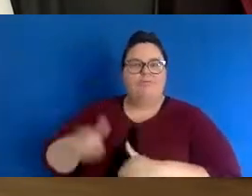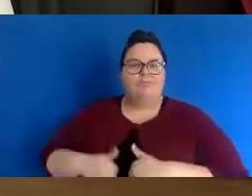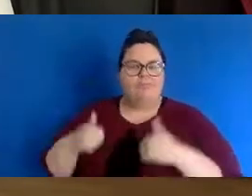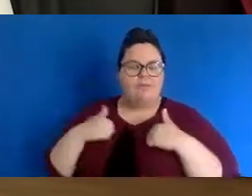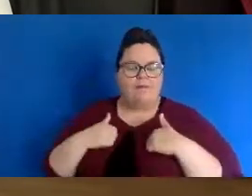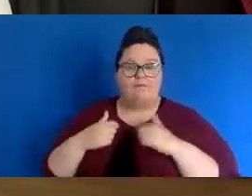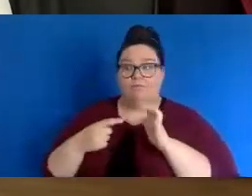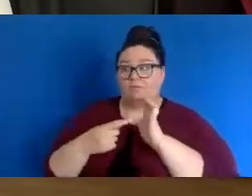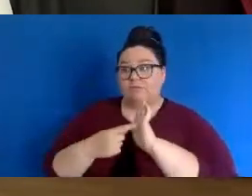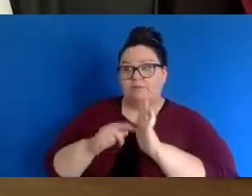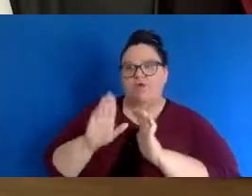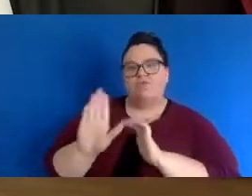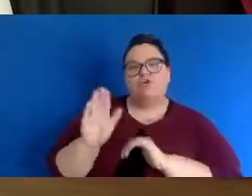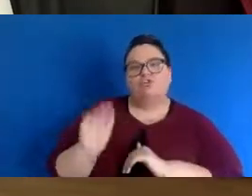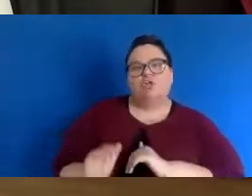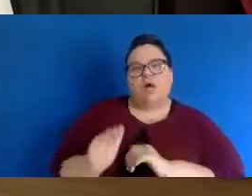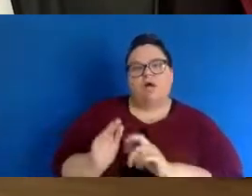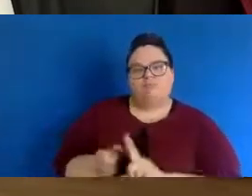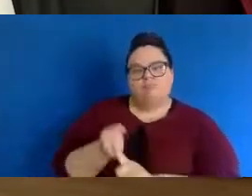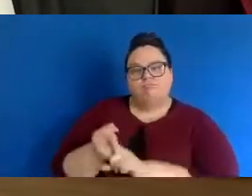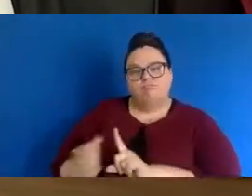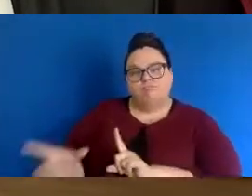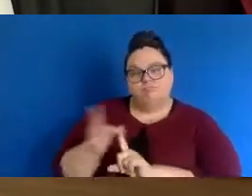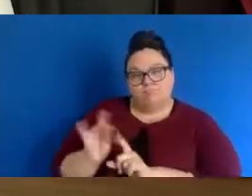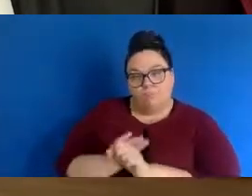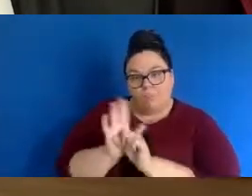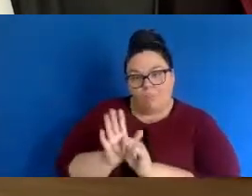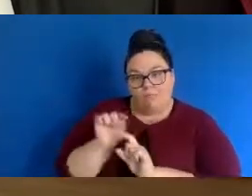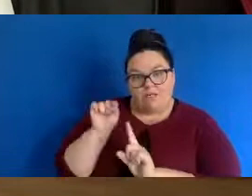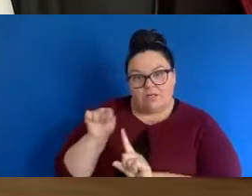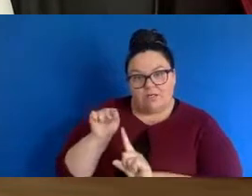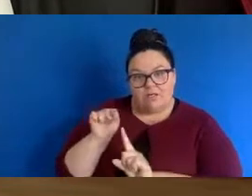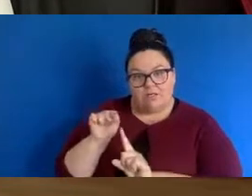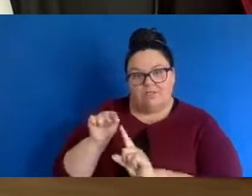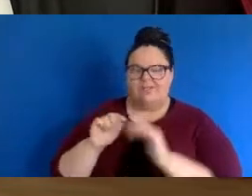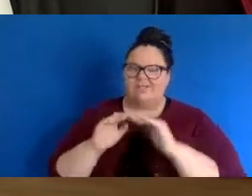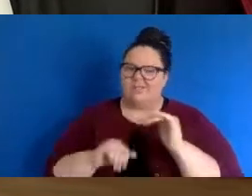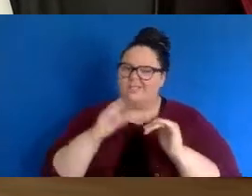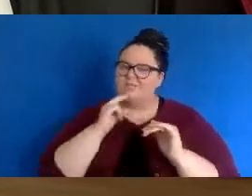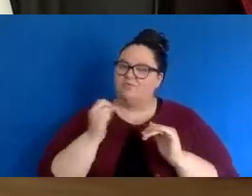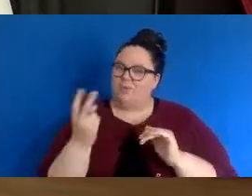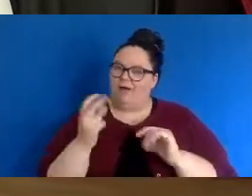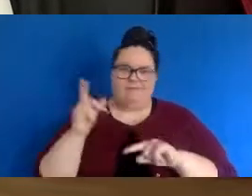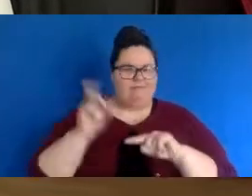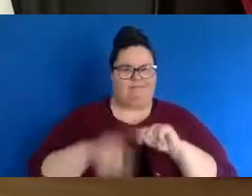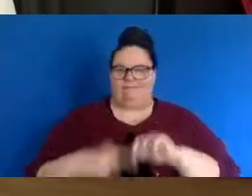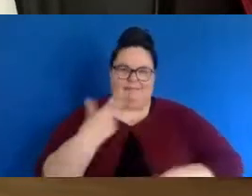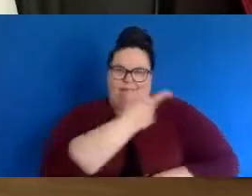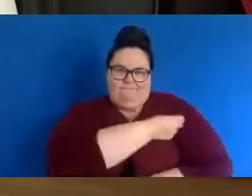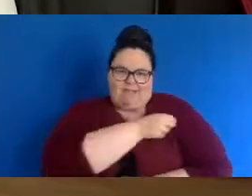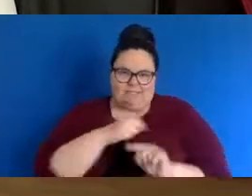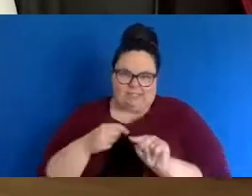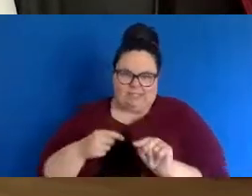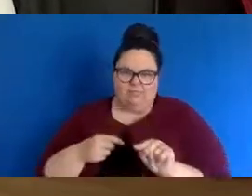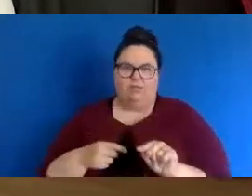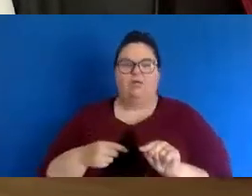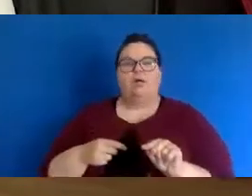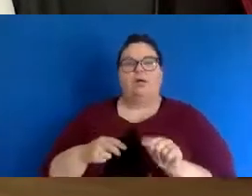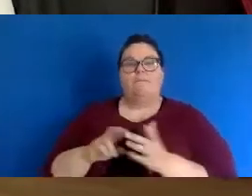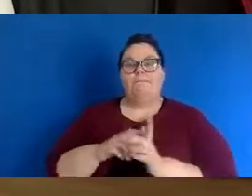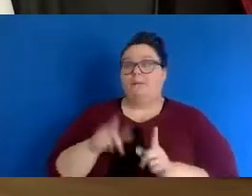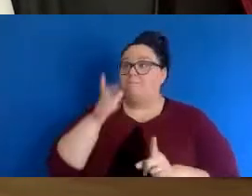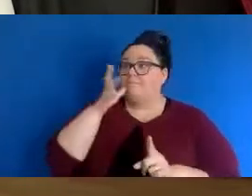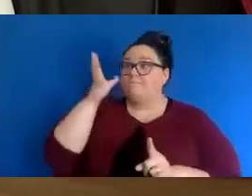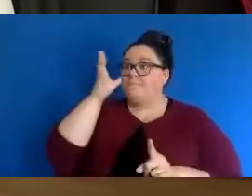if a child becomes ill with COVID-19, that is, a child under the age of 12 who cannot receive a vaccine at this time, the unvaccinated